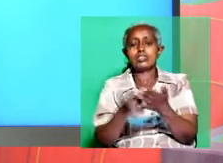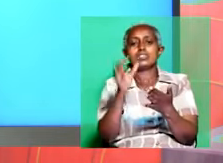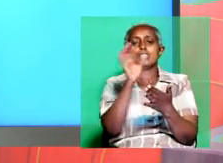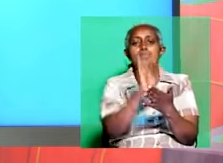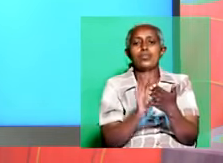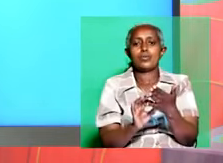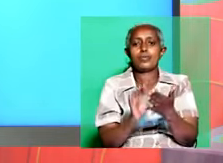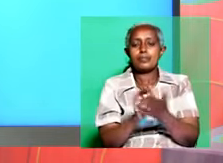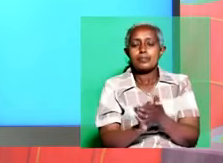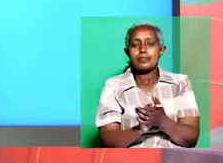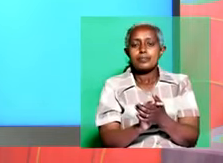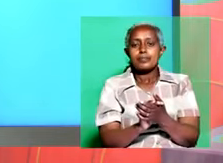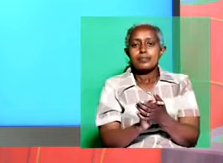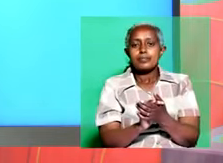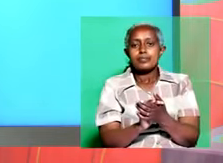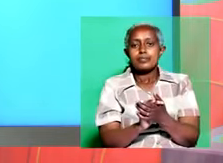form.